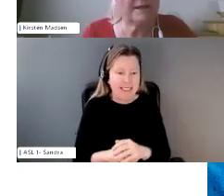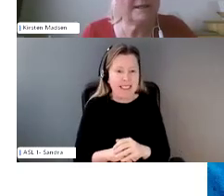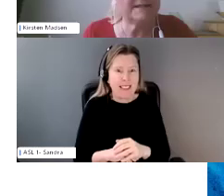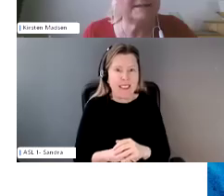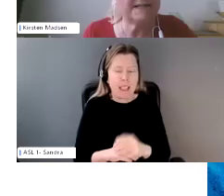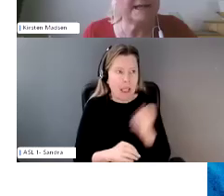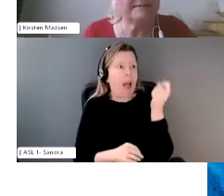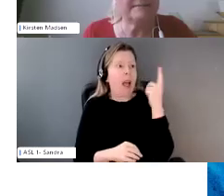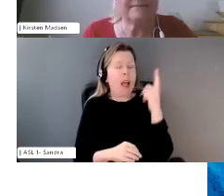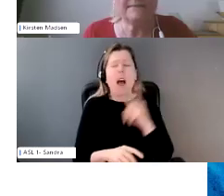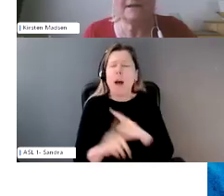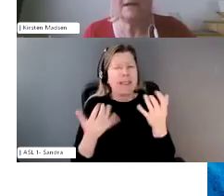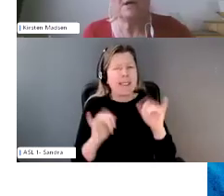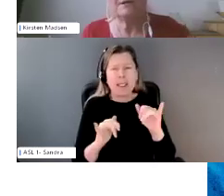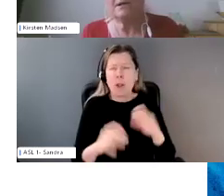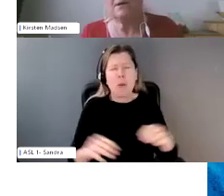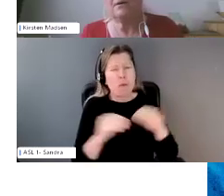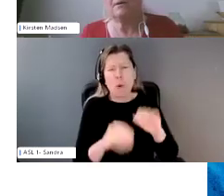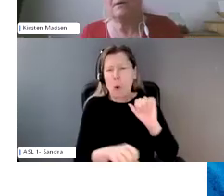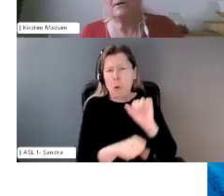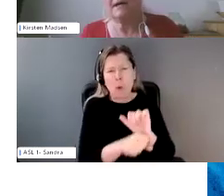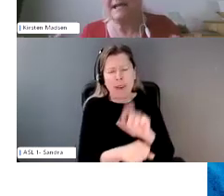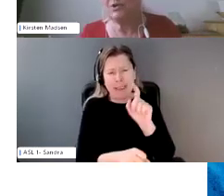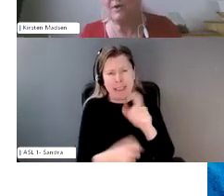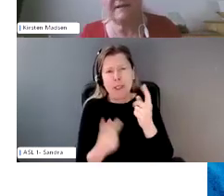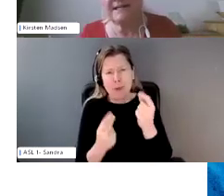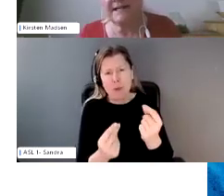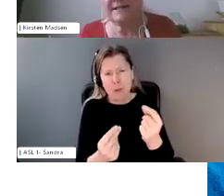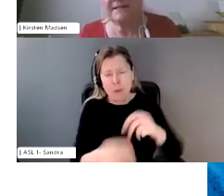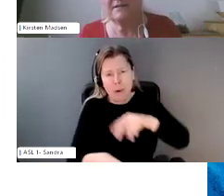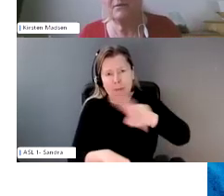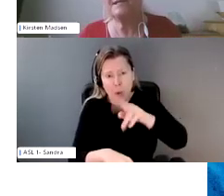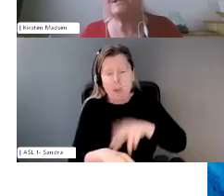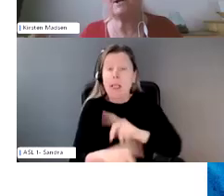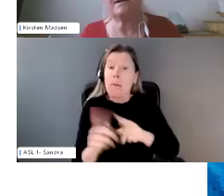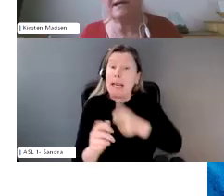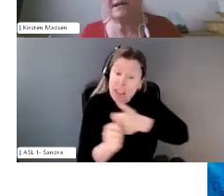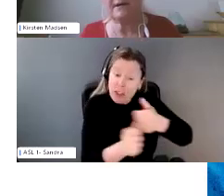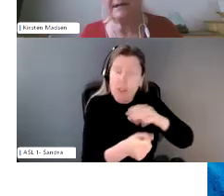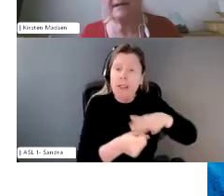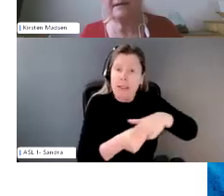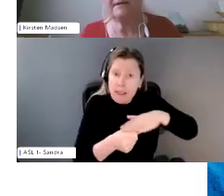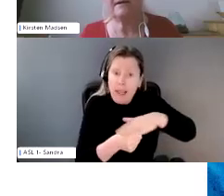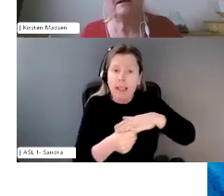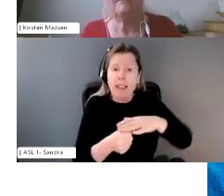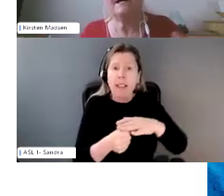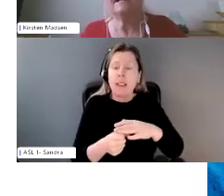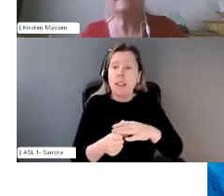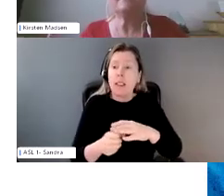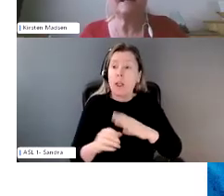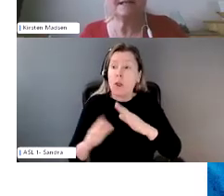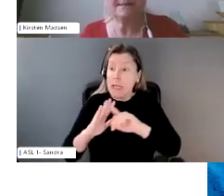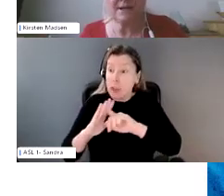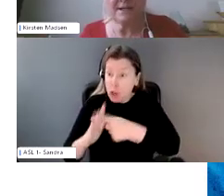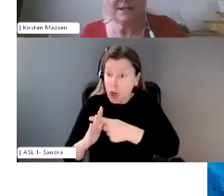work needs to be done. So each one of the sites, we started it going, but